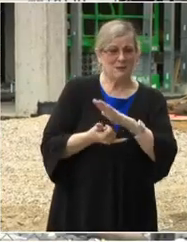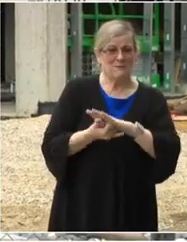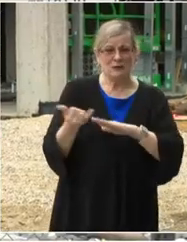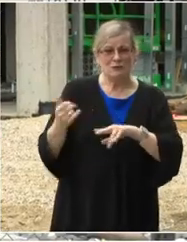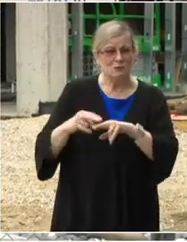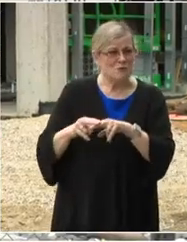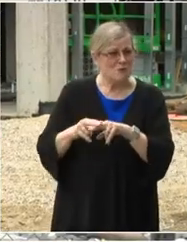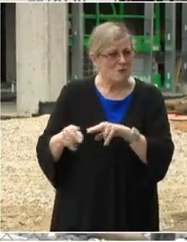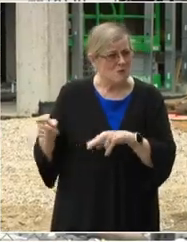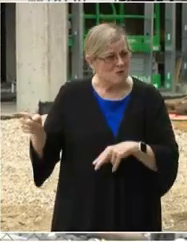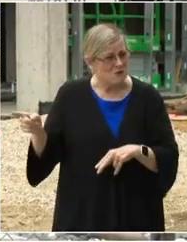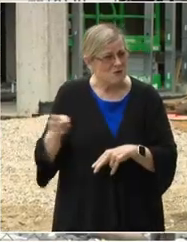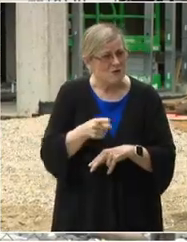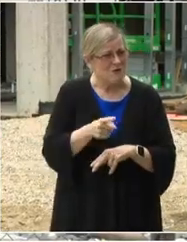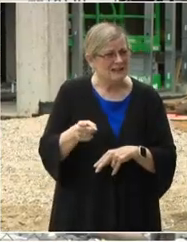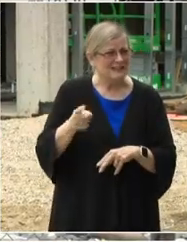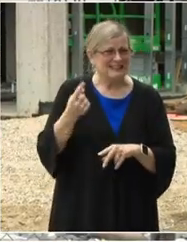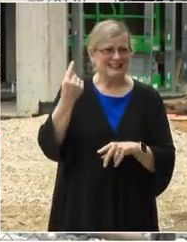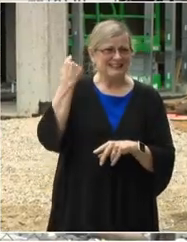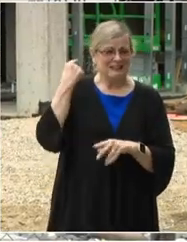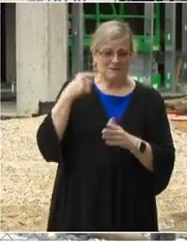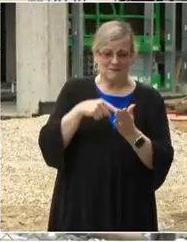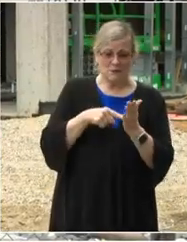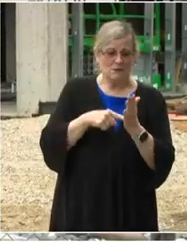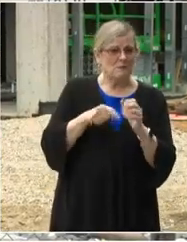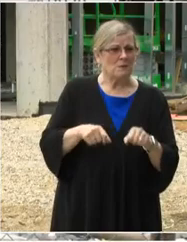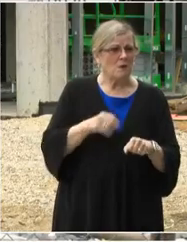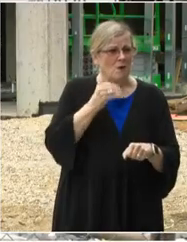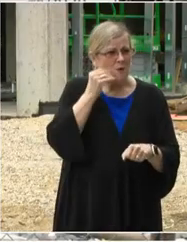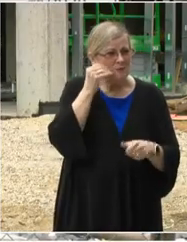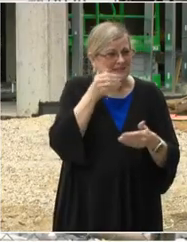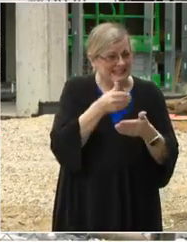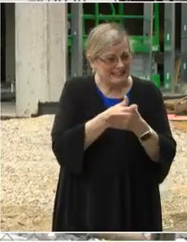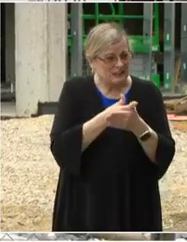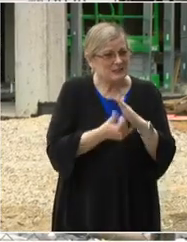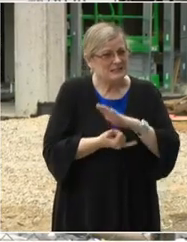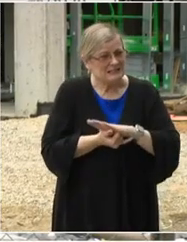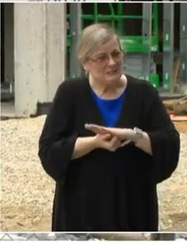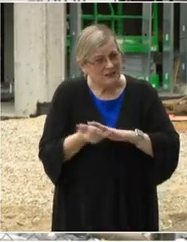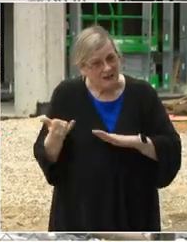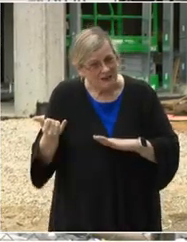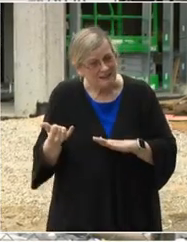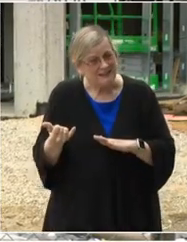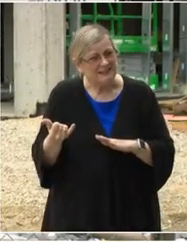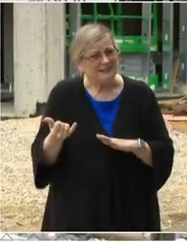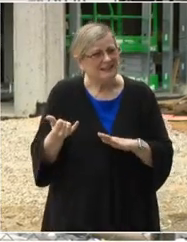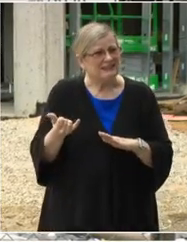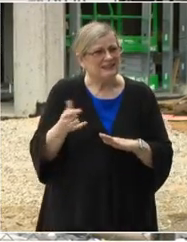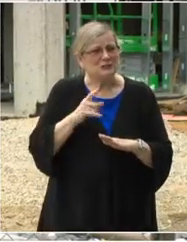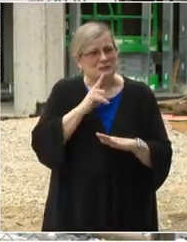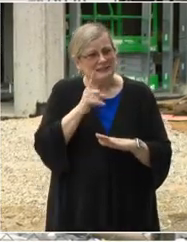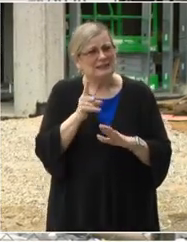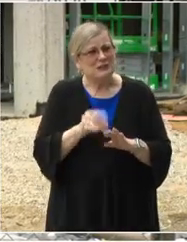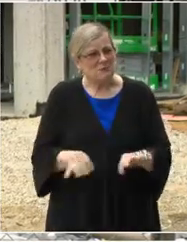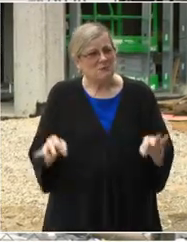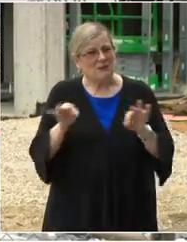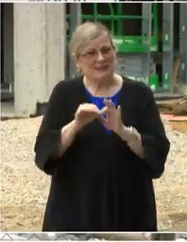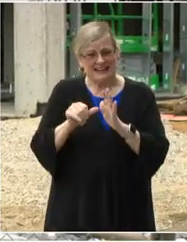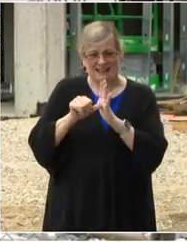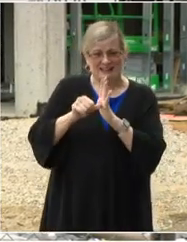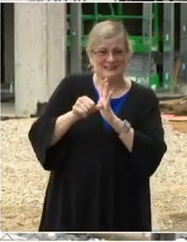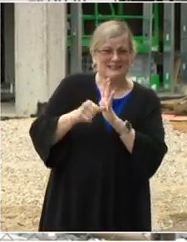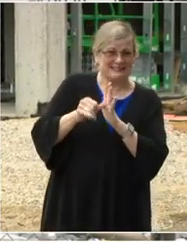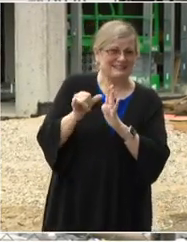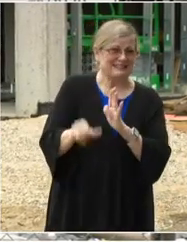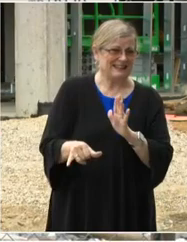that this is affordable housing near transit. And that's something so important that we have to emphasize. And so I really appreciate